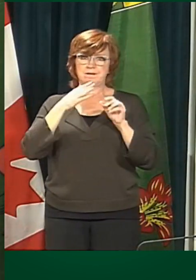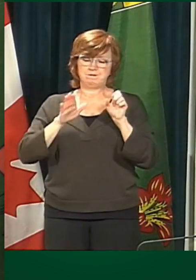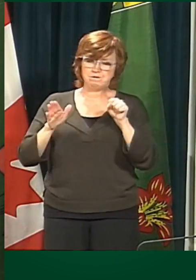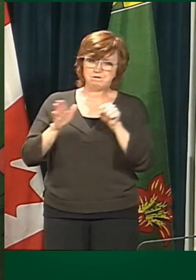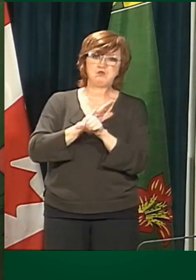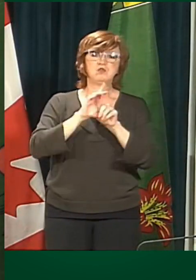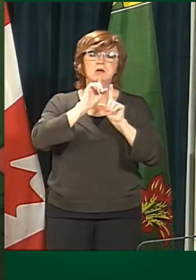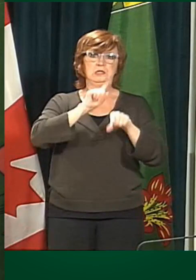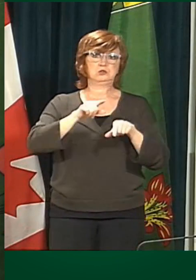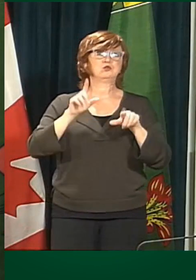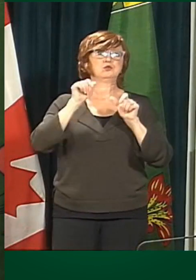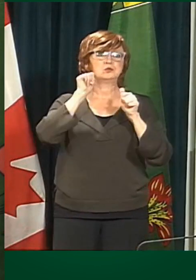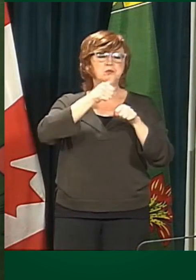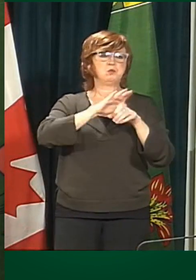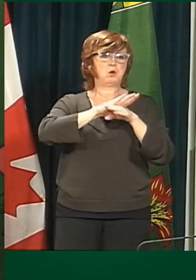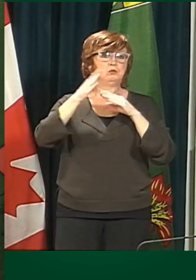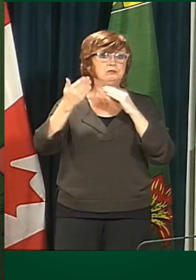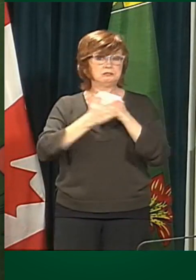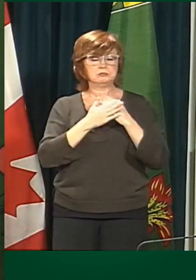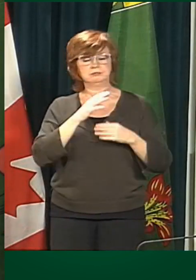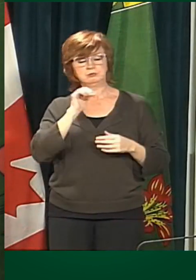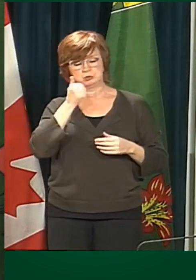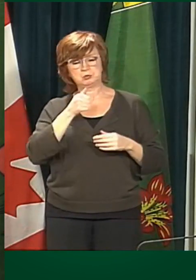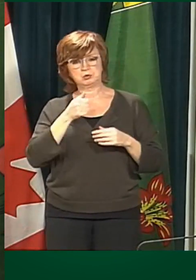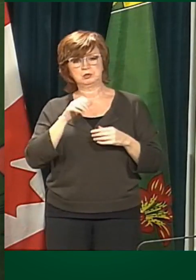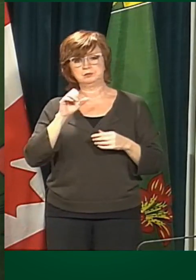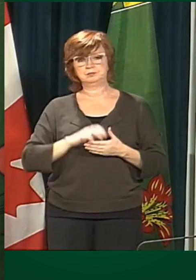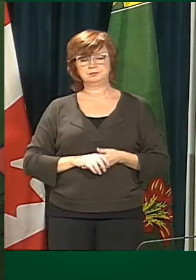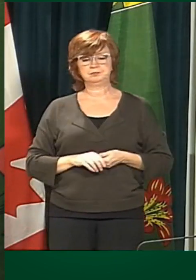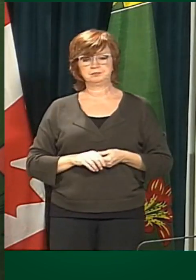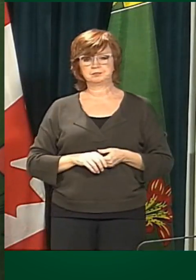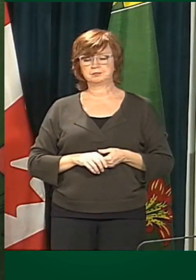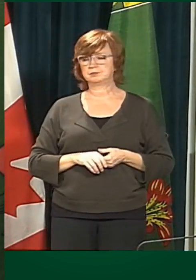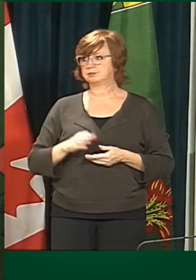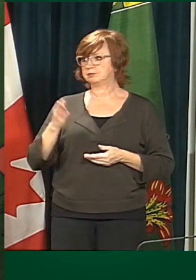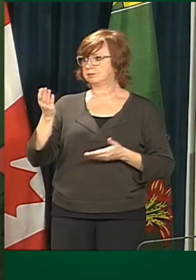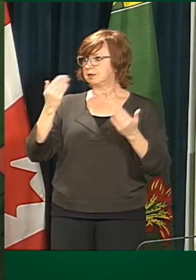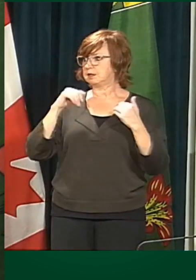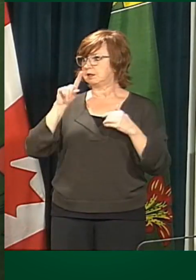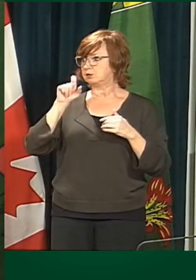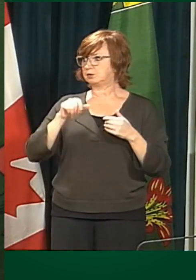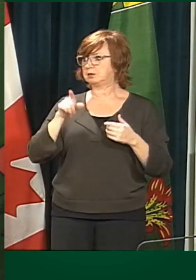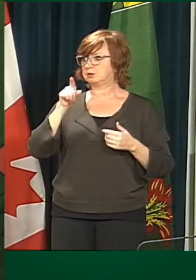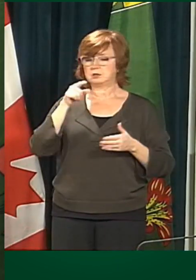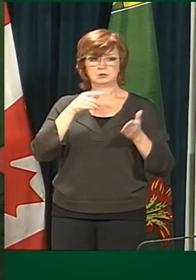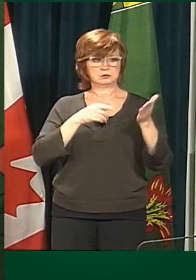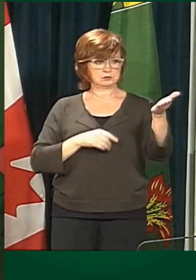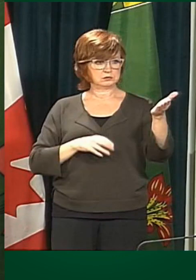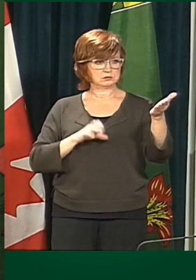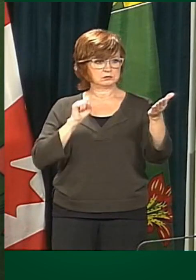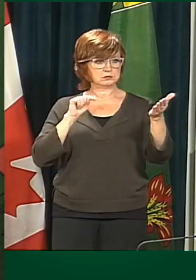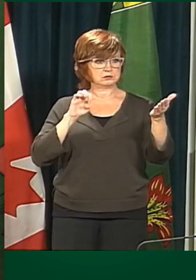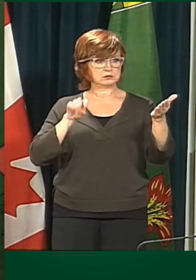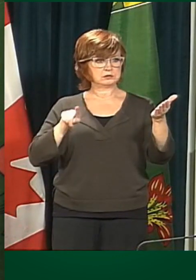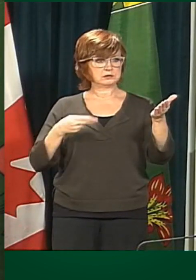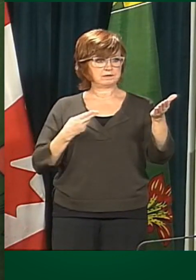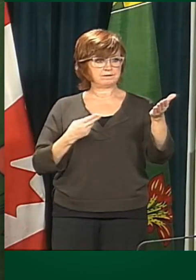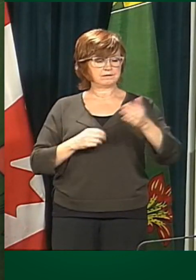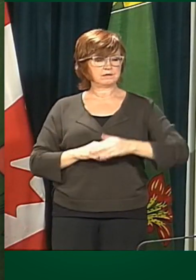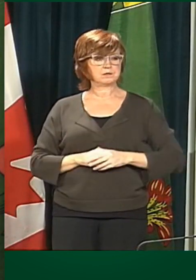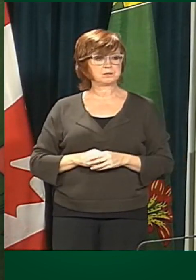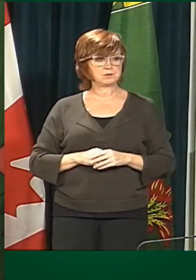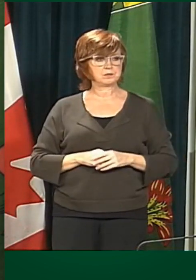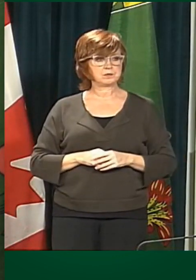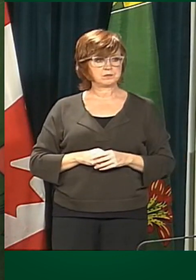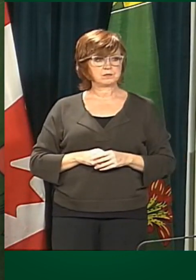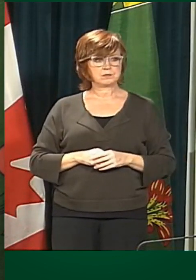taking for long-term care and other health facilities. We'll take our next question from the room. Steph?